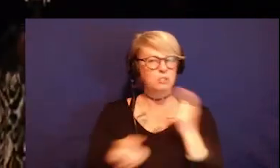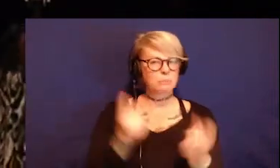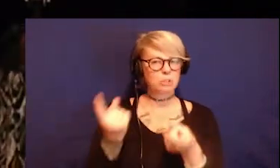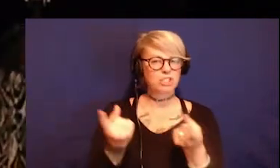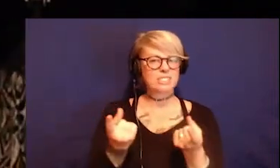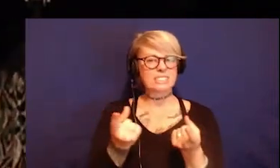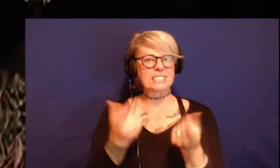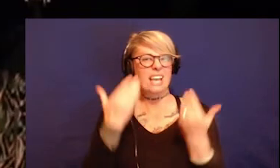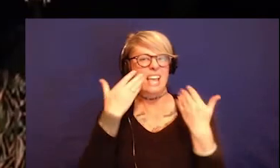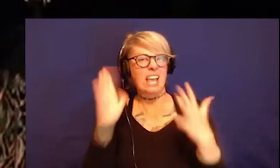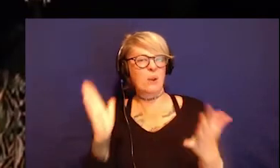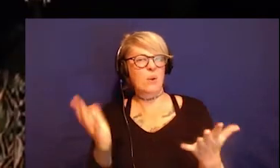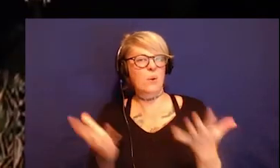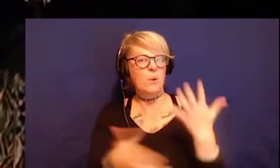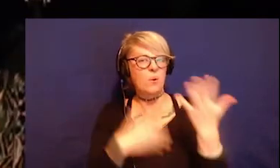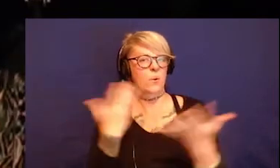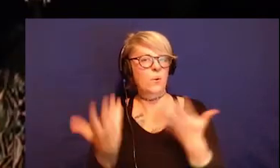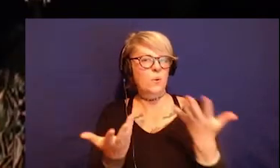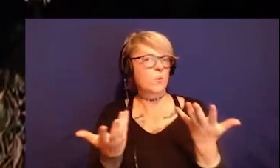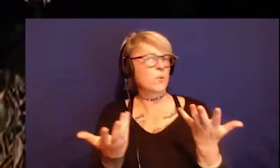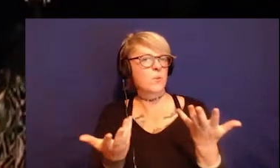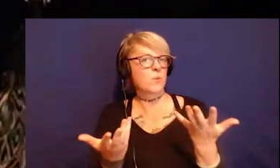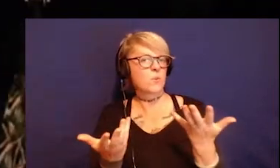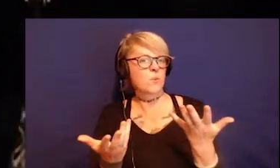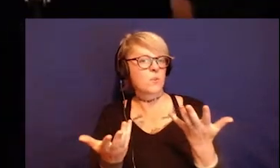don't know. I really don't know.